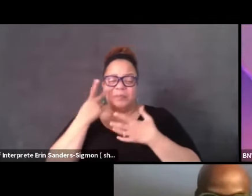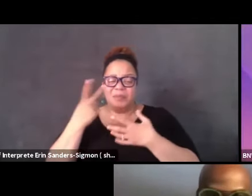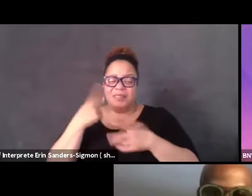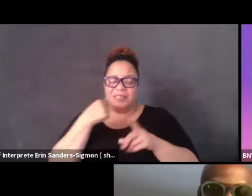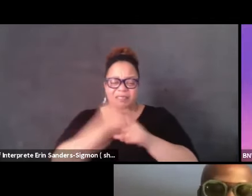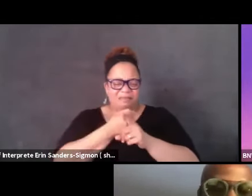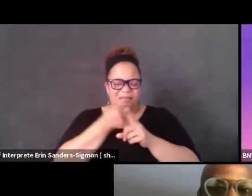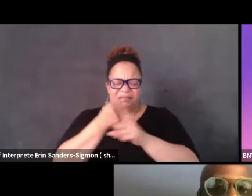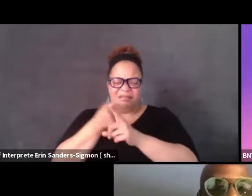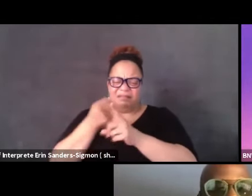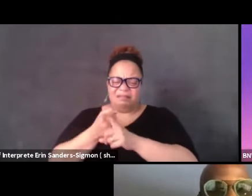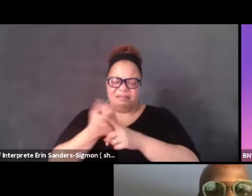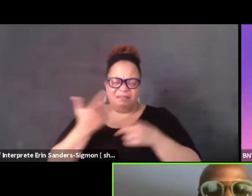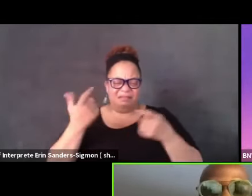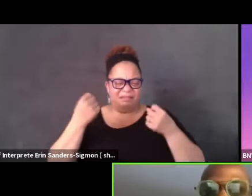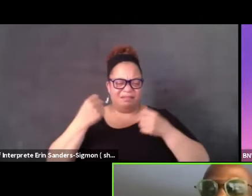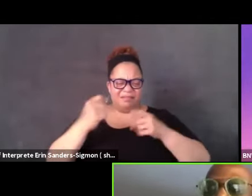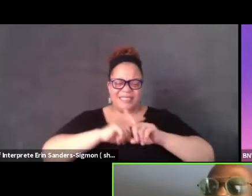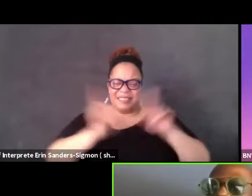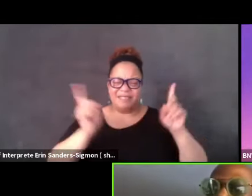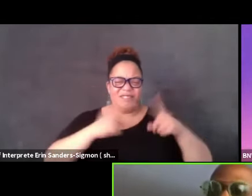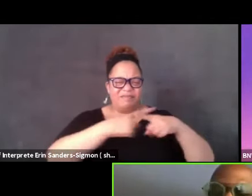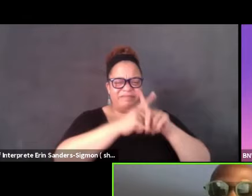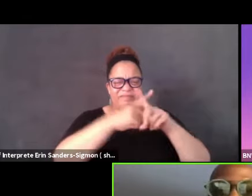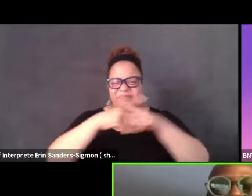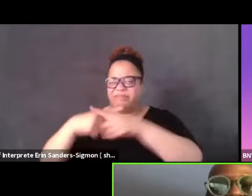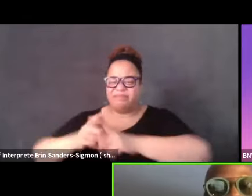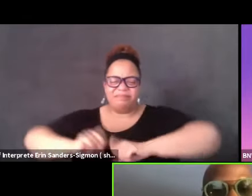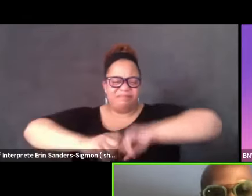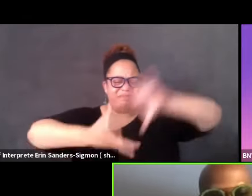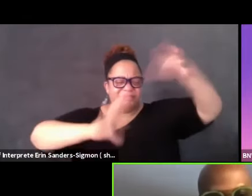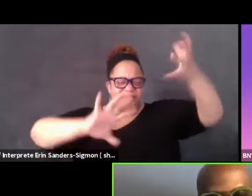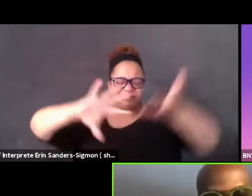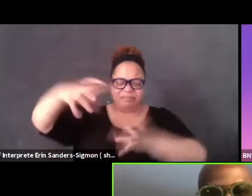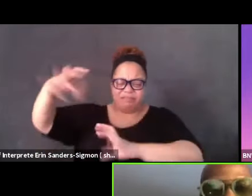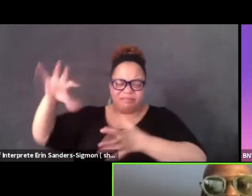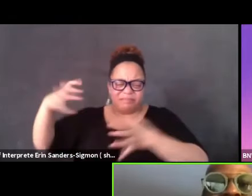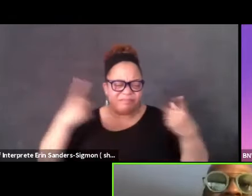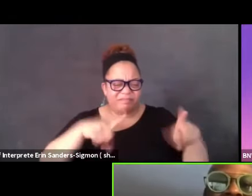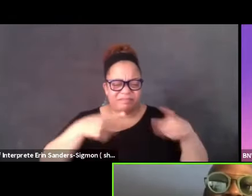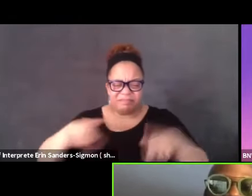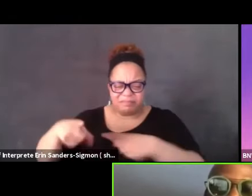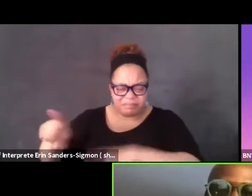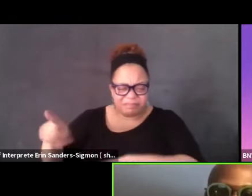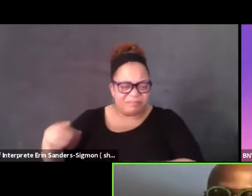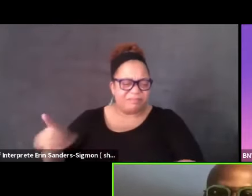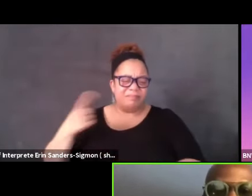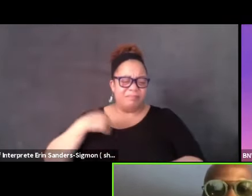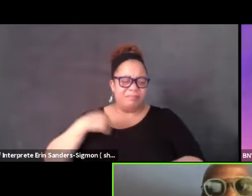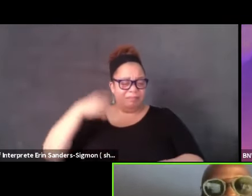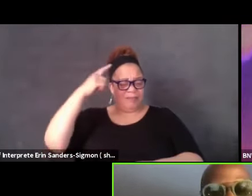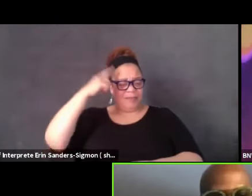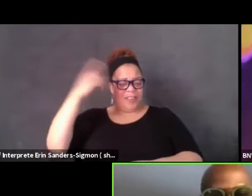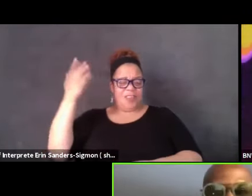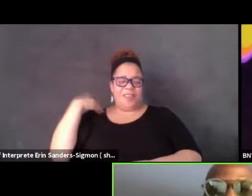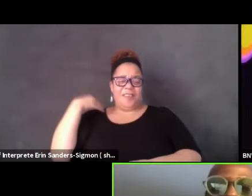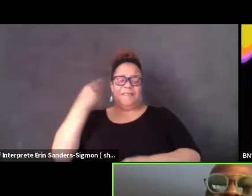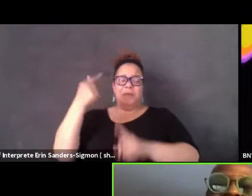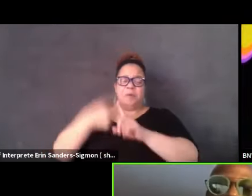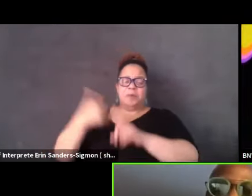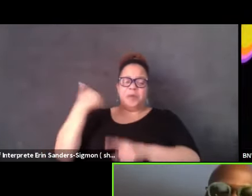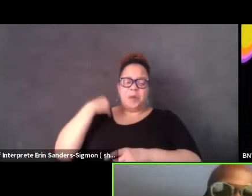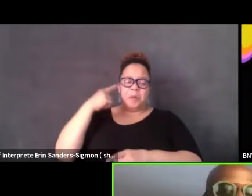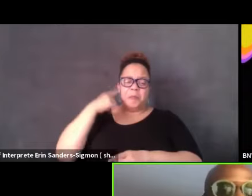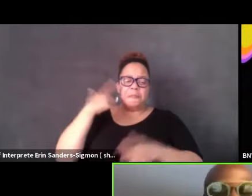ago, when we thought that Brave New Voices was gonna happen at my institutional home, the Kennedy Center